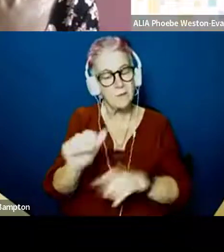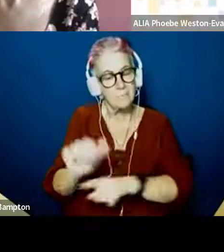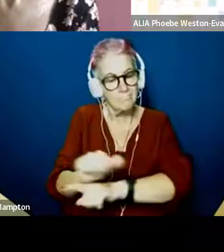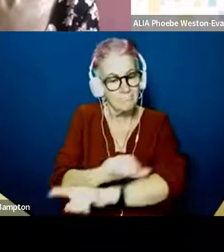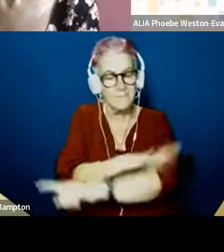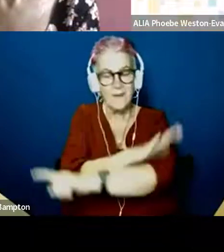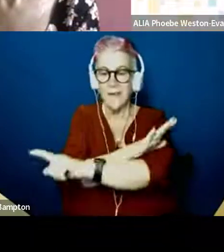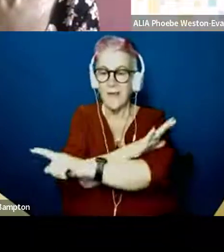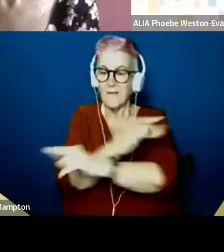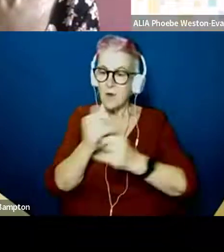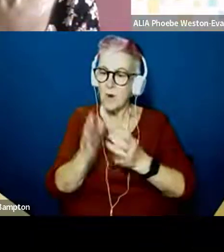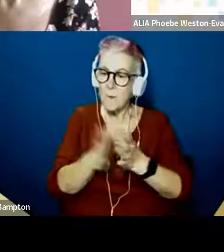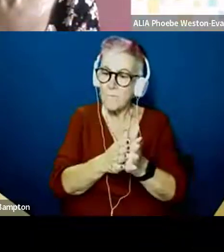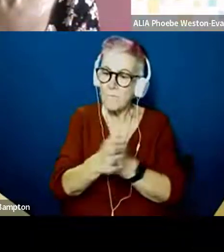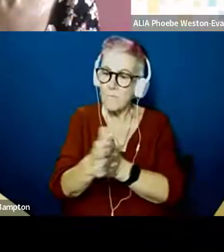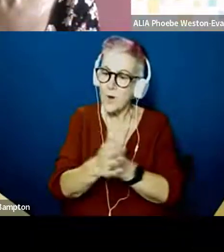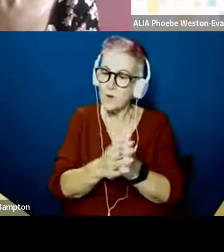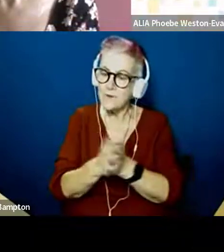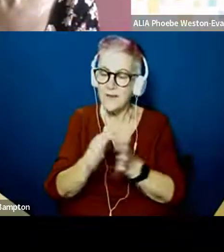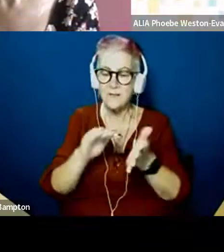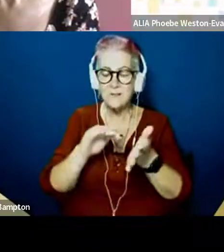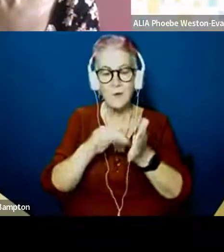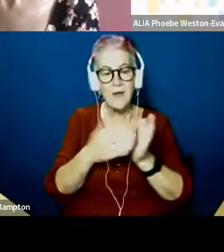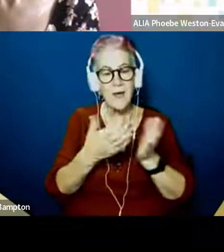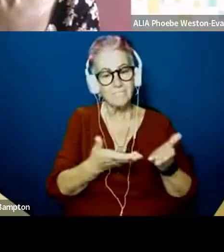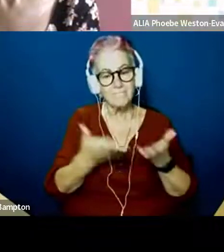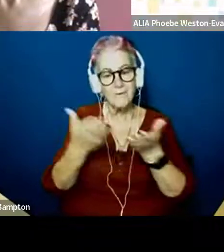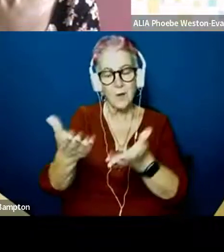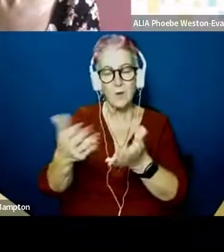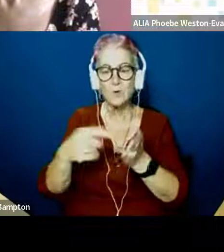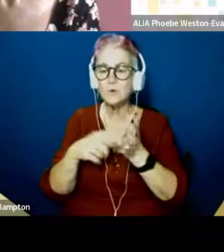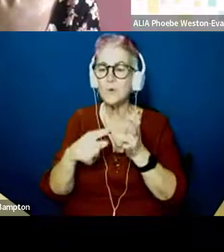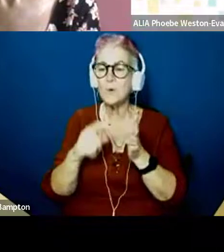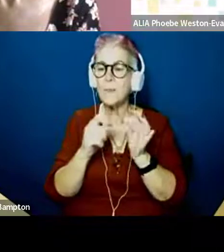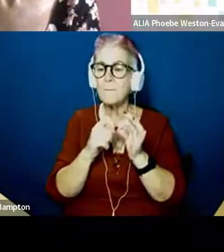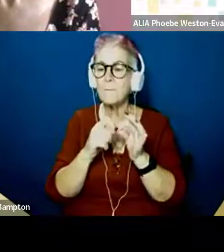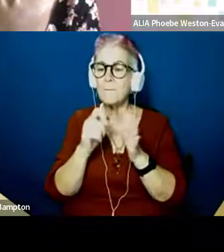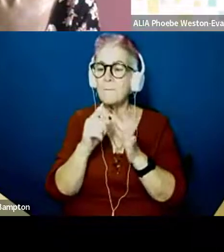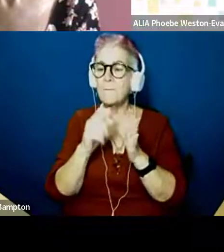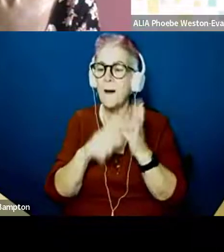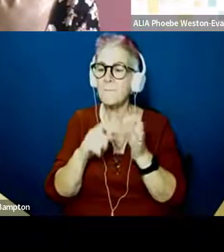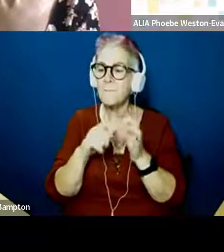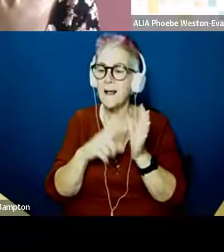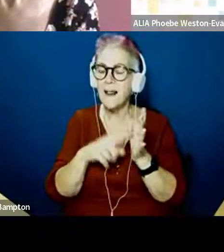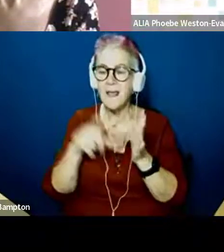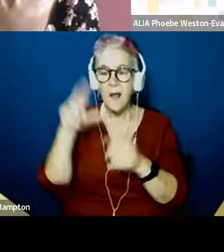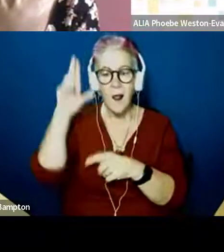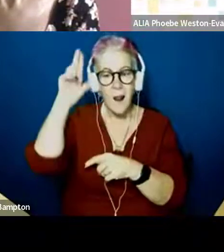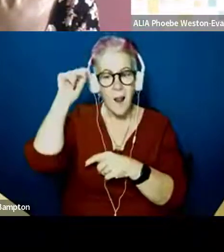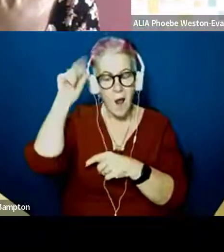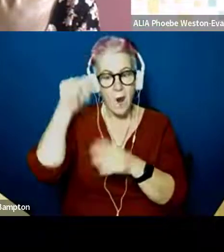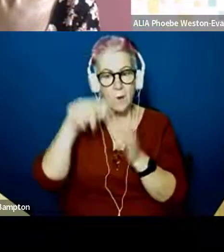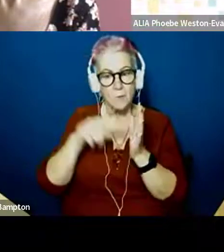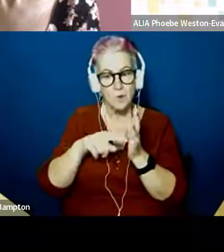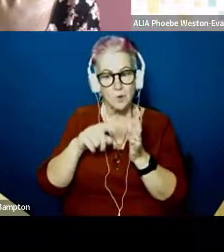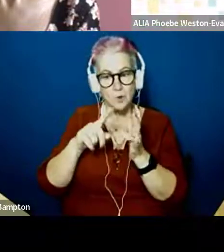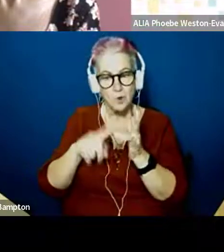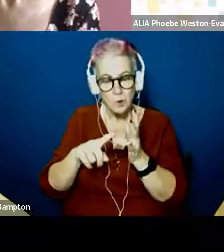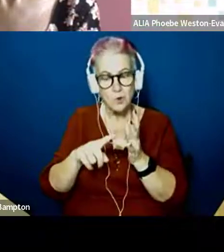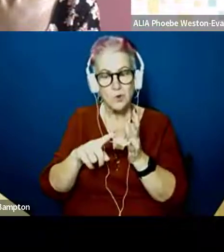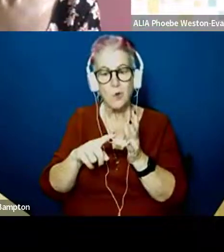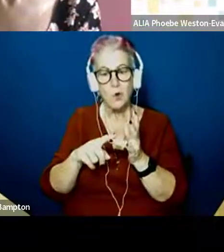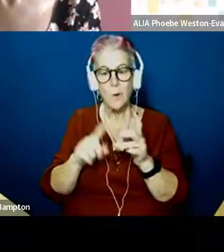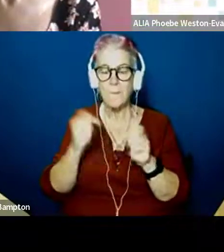motivating, and so I suppose now it's over to the public libraries to put this learning and practical ideas